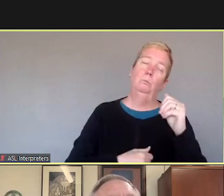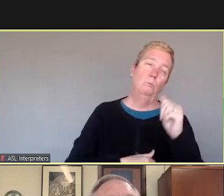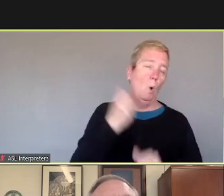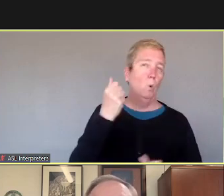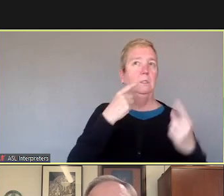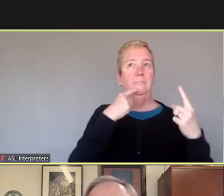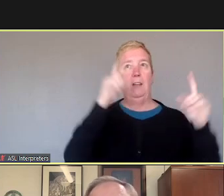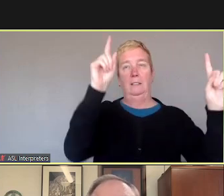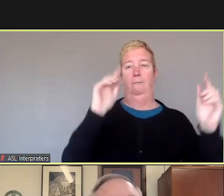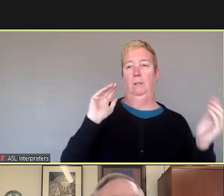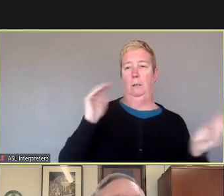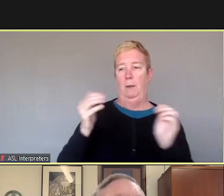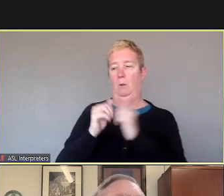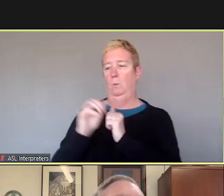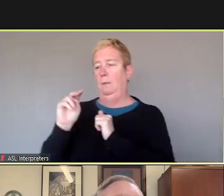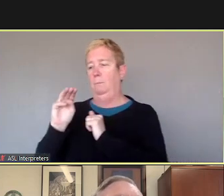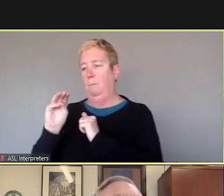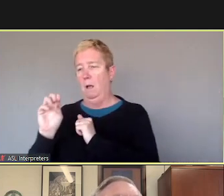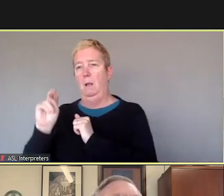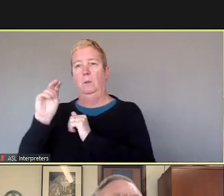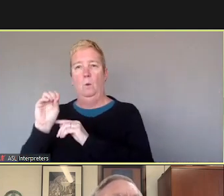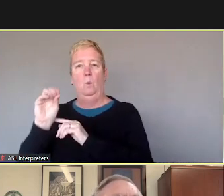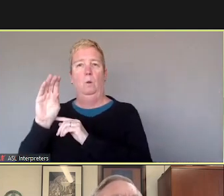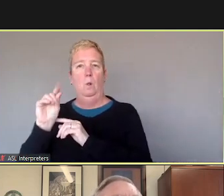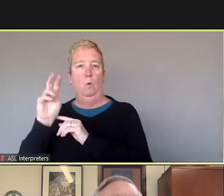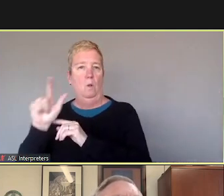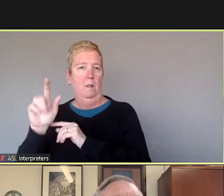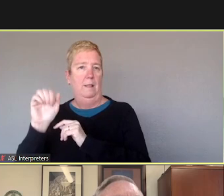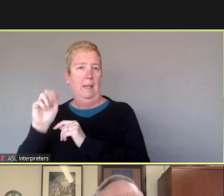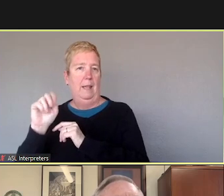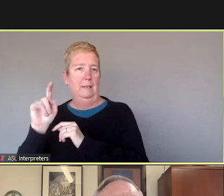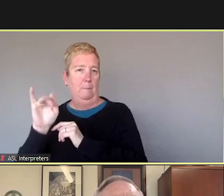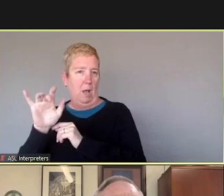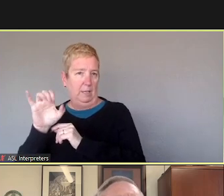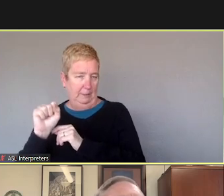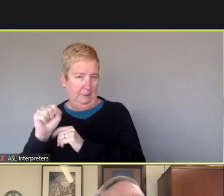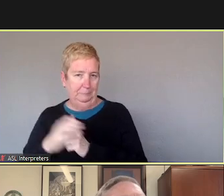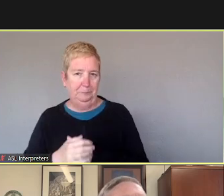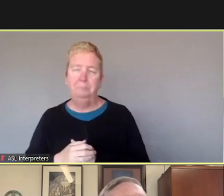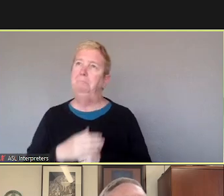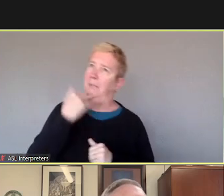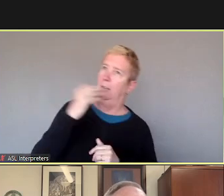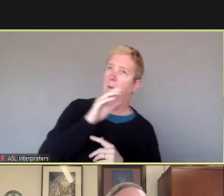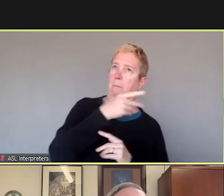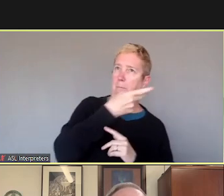monoclonal antibodies we have now. And so next slide, please.